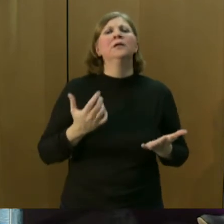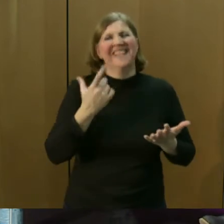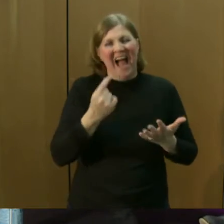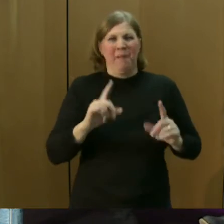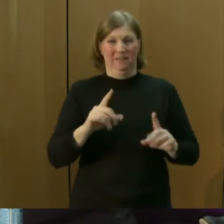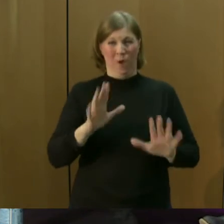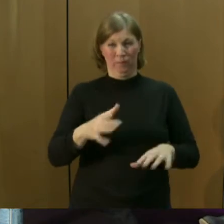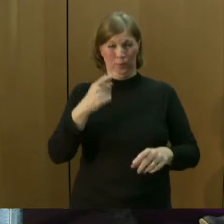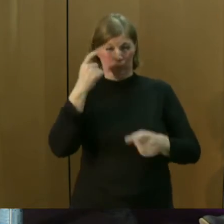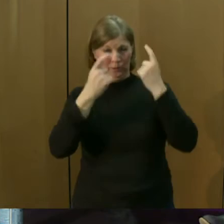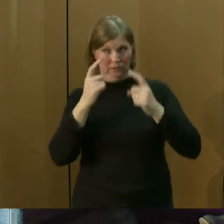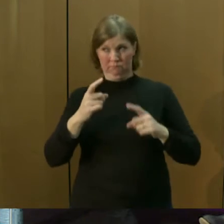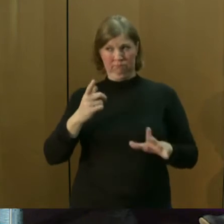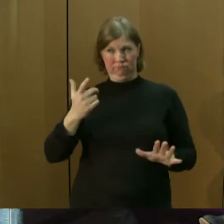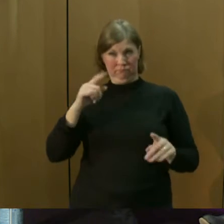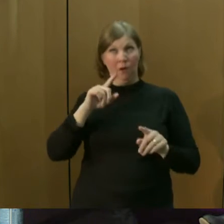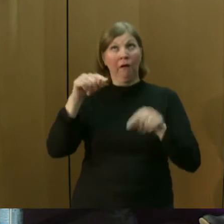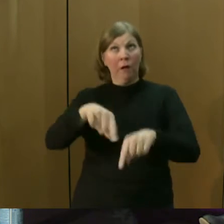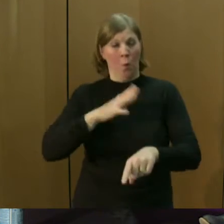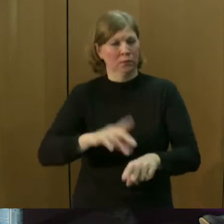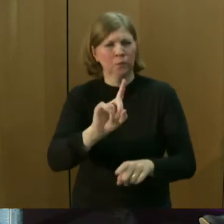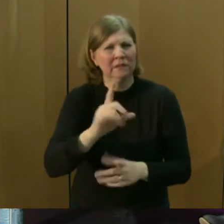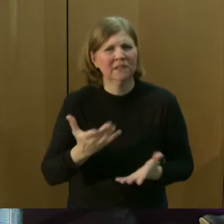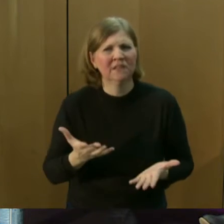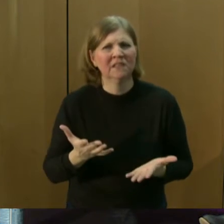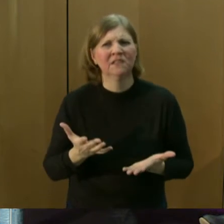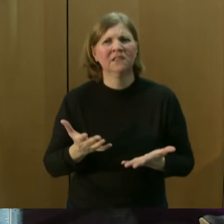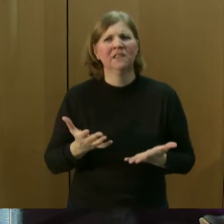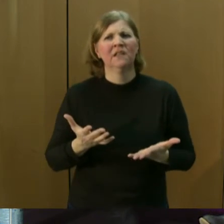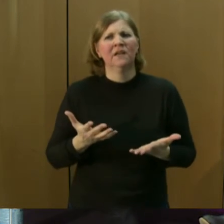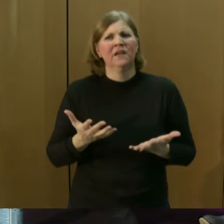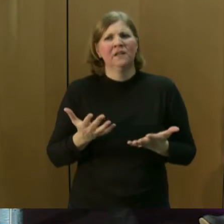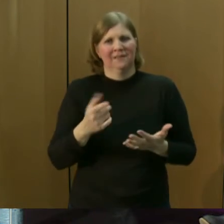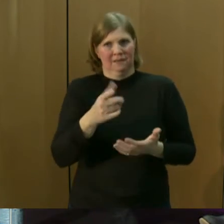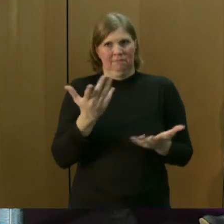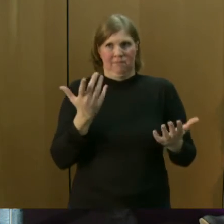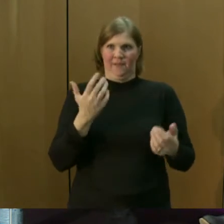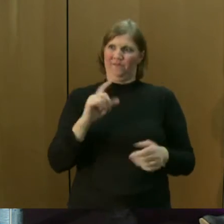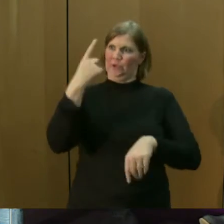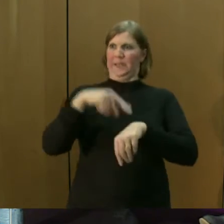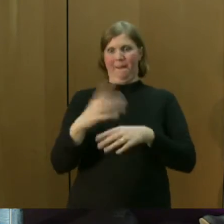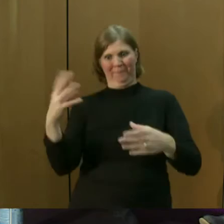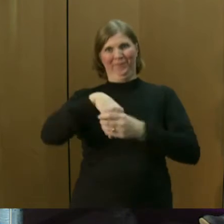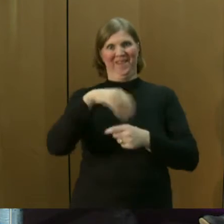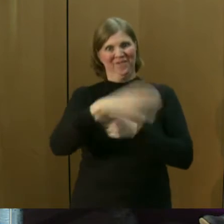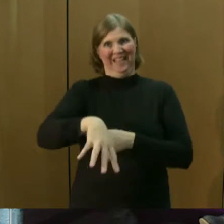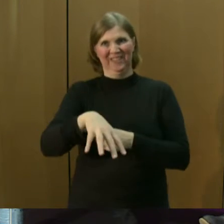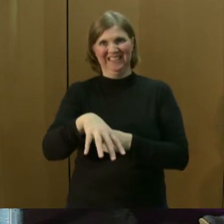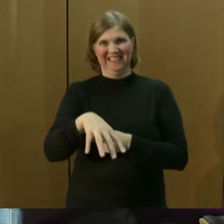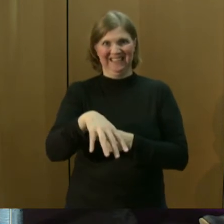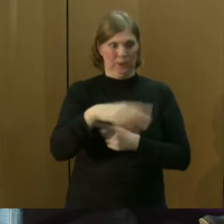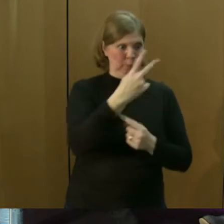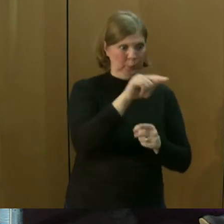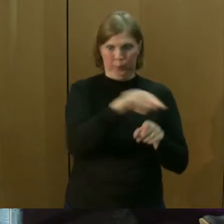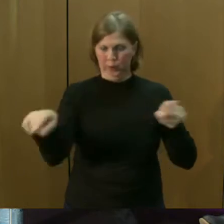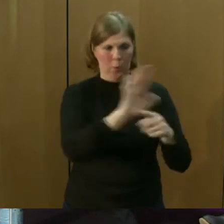is manic and stressful, and if you've never done it before, then maybe bringing 2 shows might be a little bit too much in your